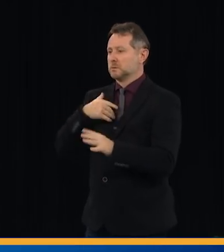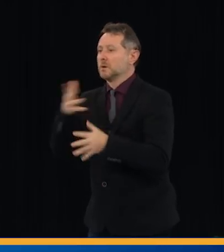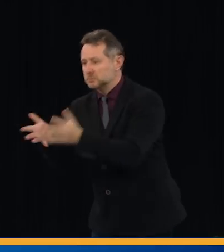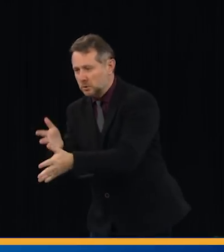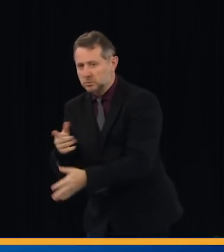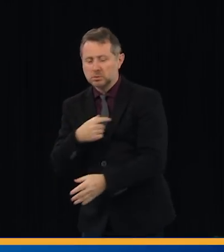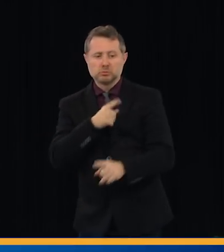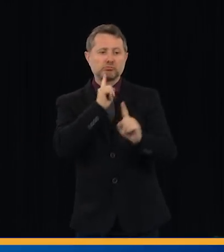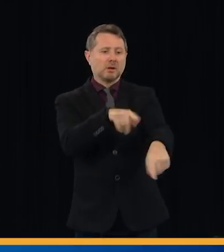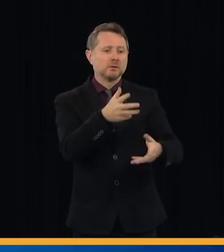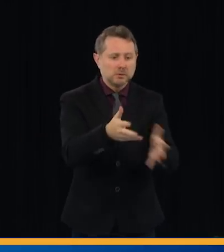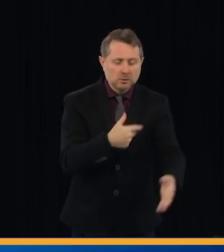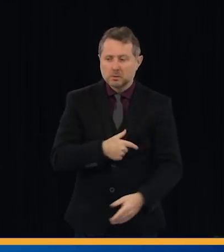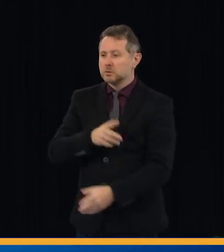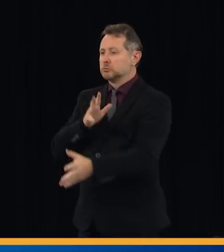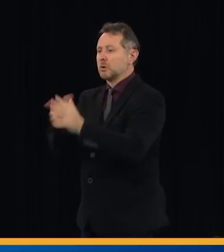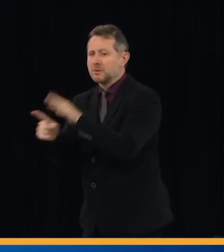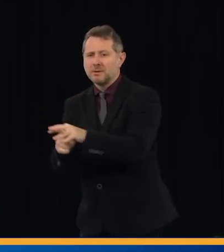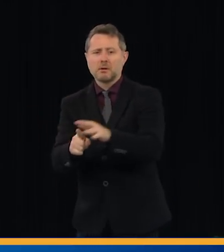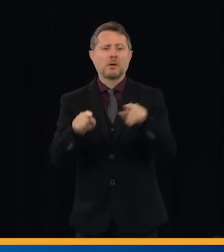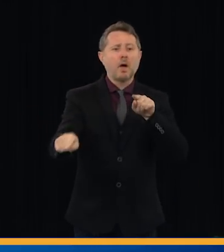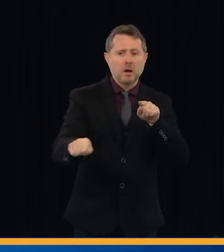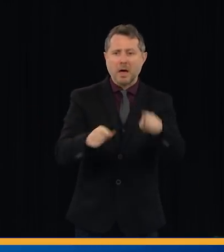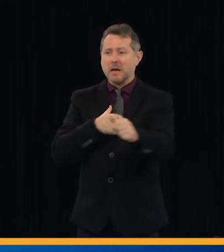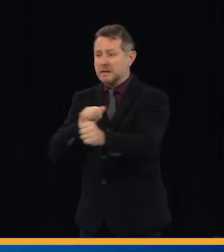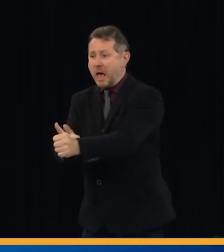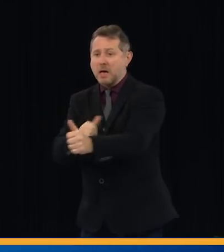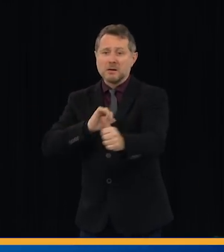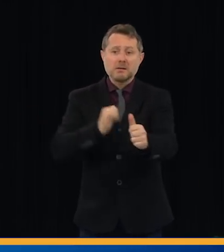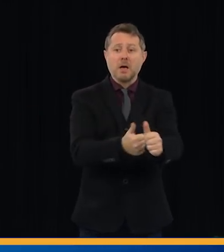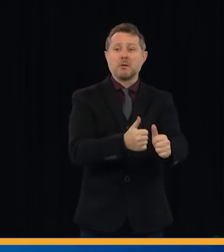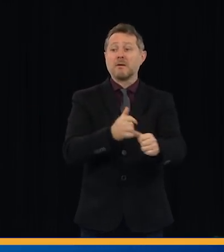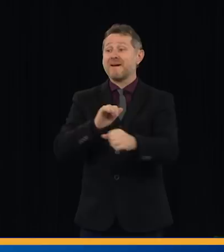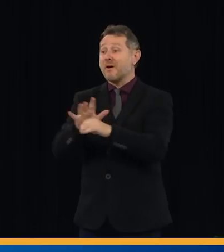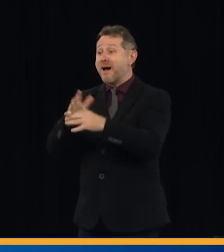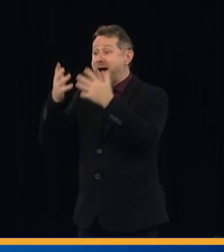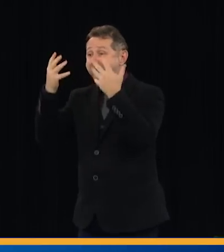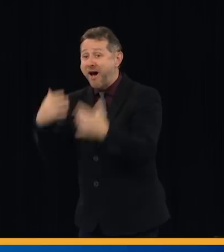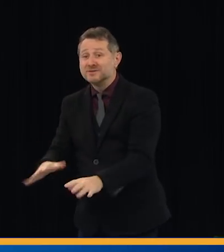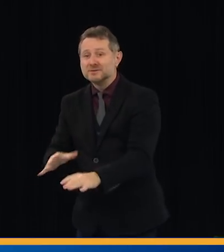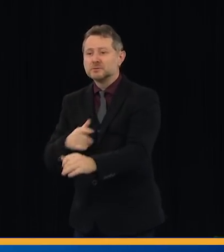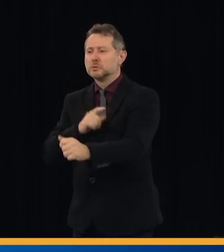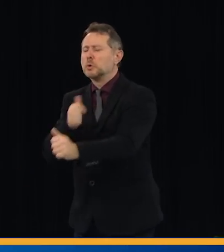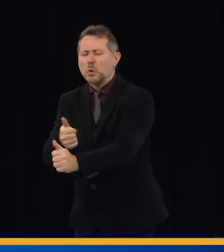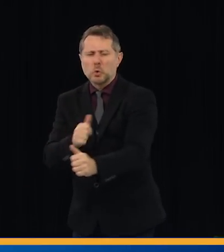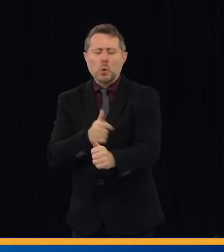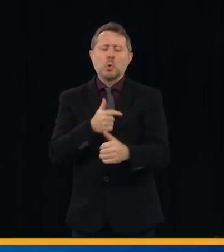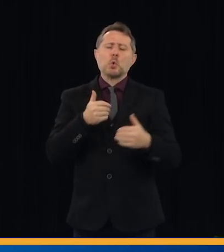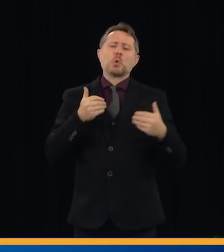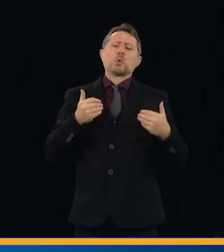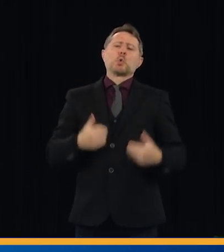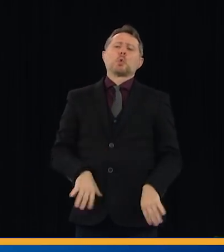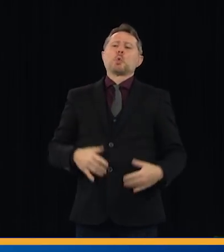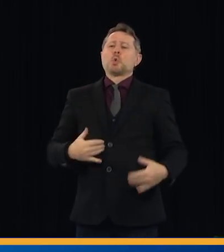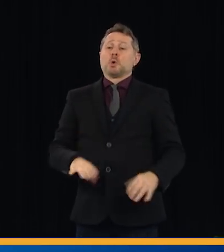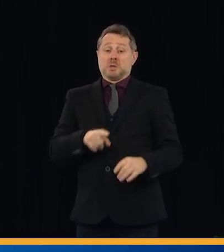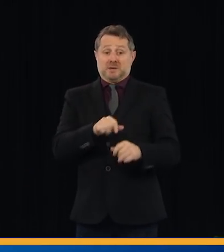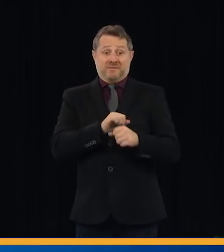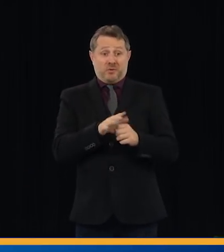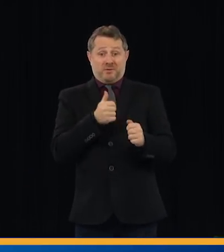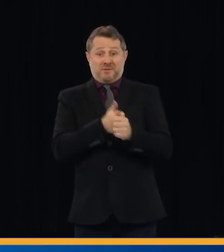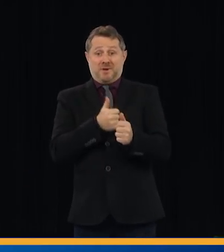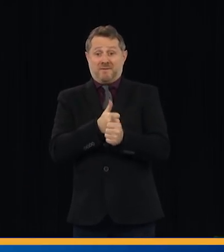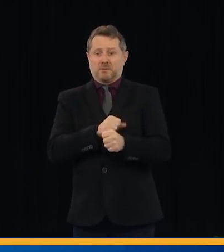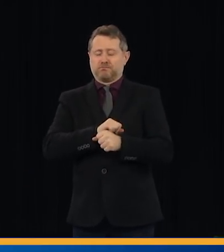this virus. We're waiting to see what the virus does, and then we're responding. The virus makes another move, and then